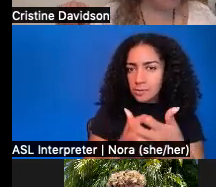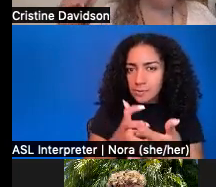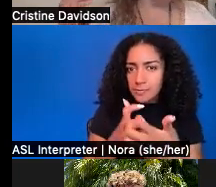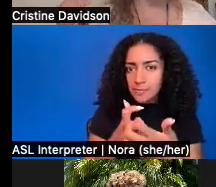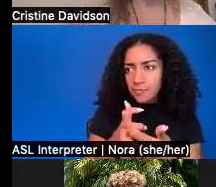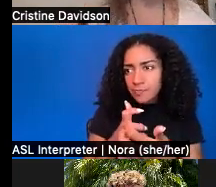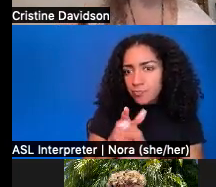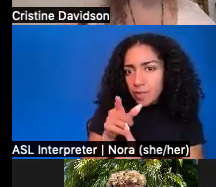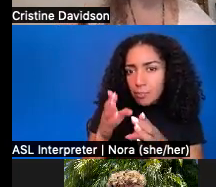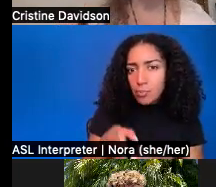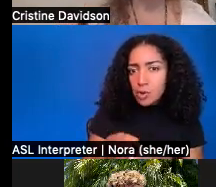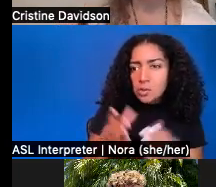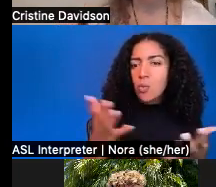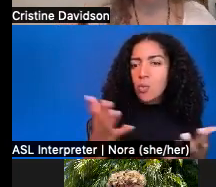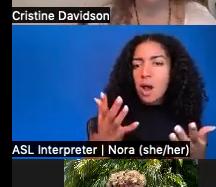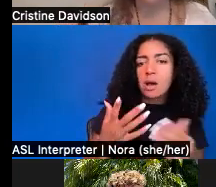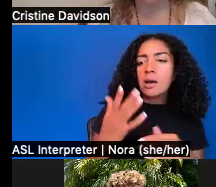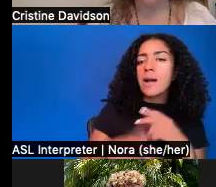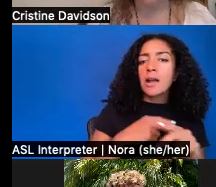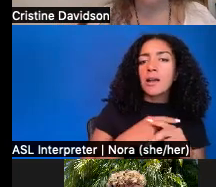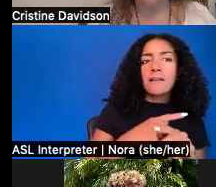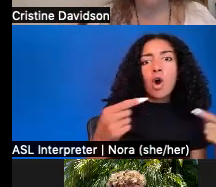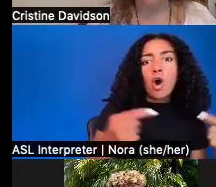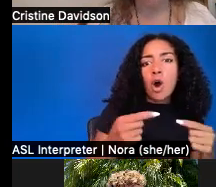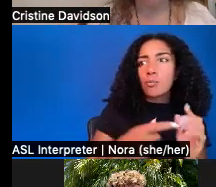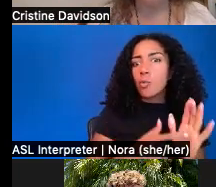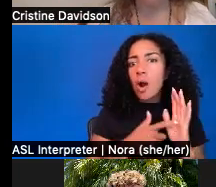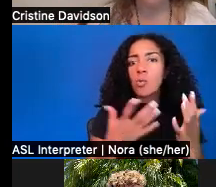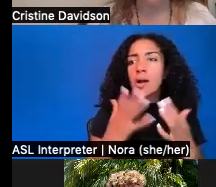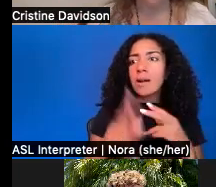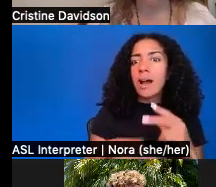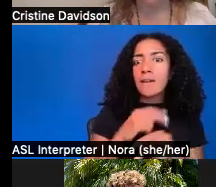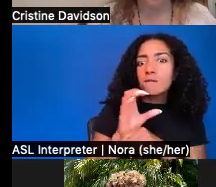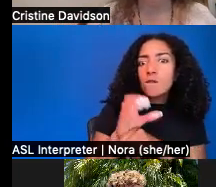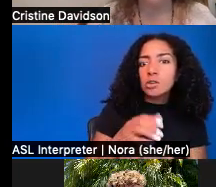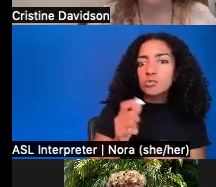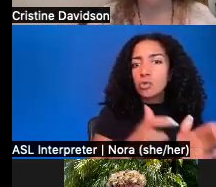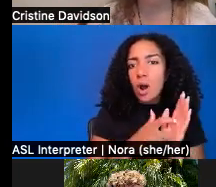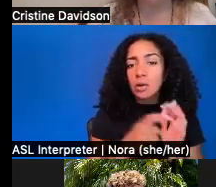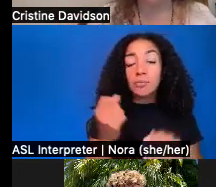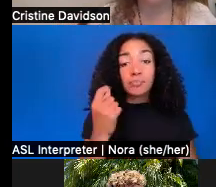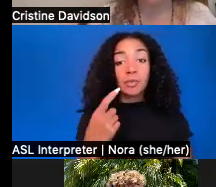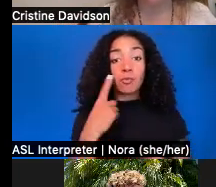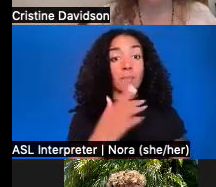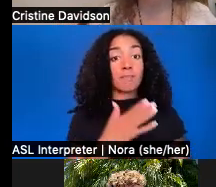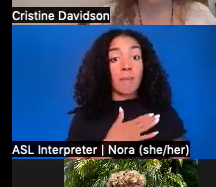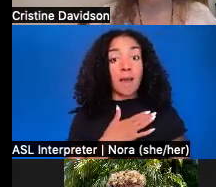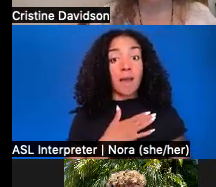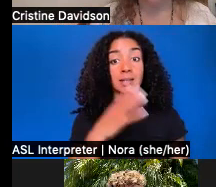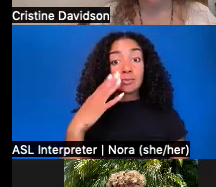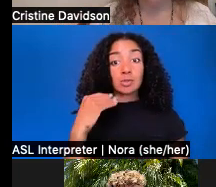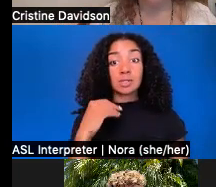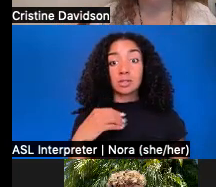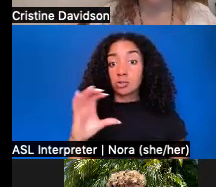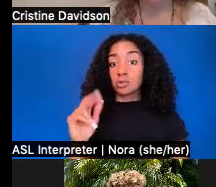own experience, you know, I only had to be violently hurt a couple of times before I started to